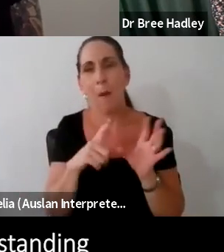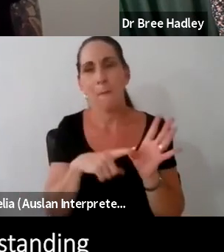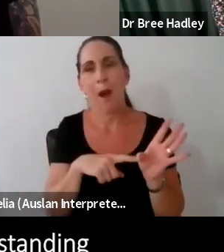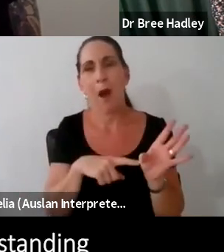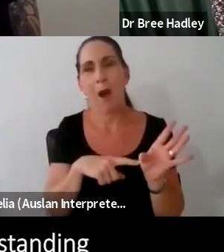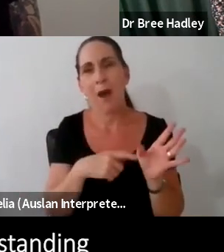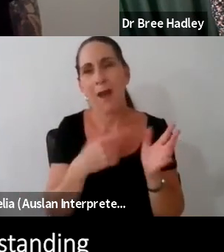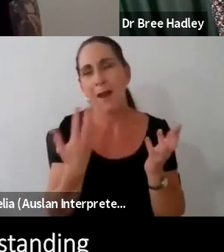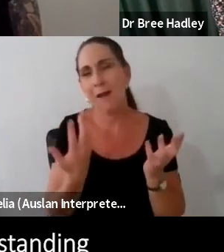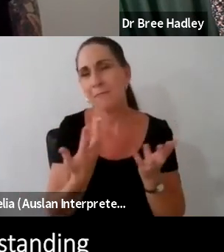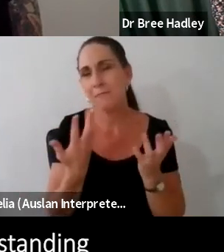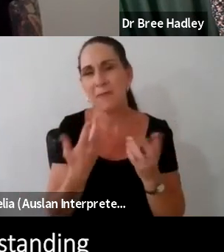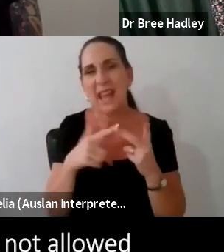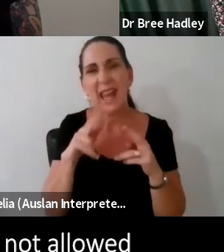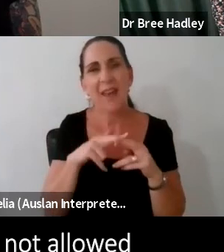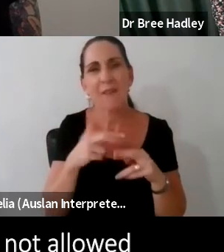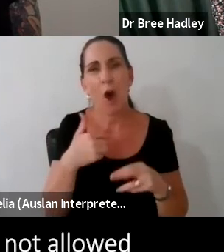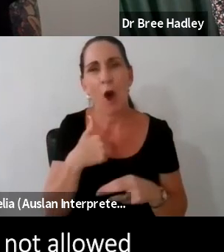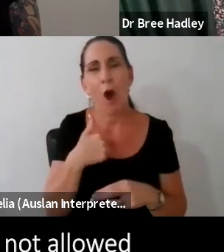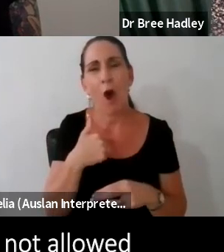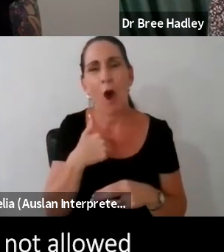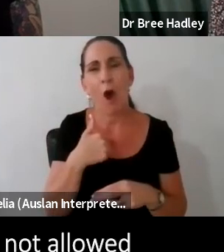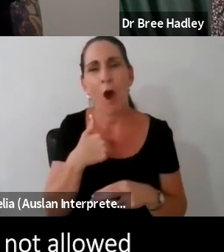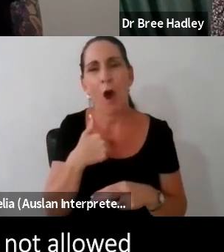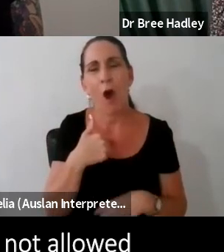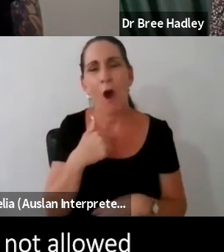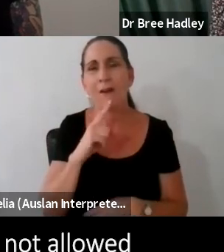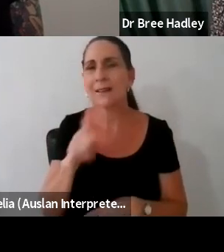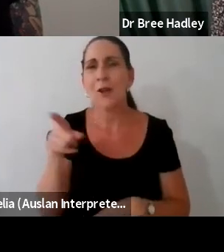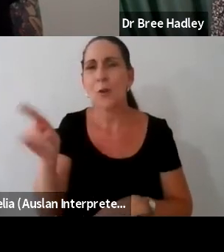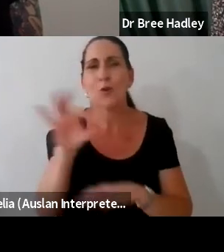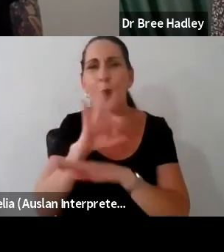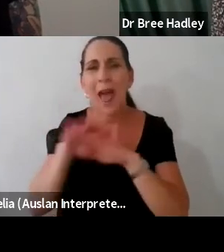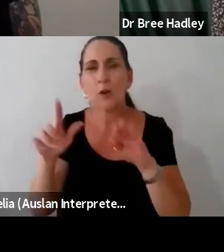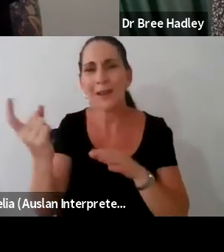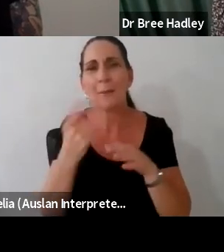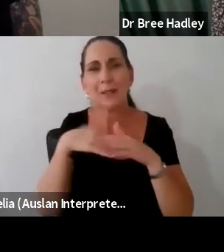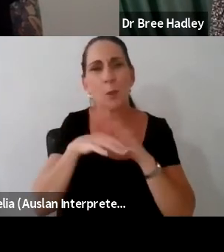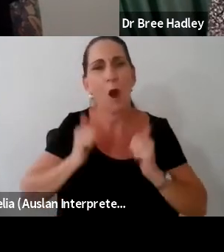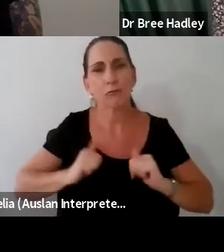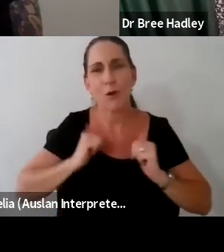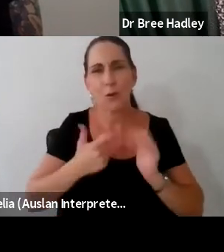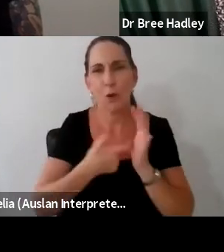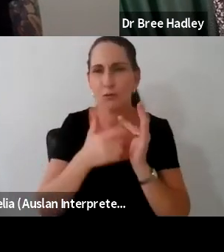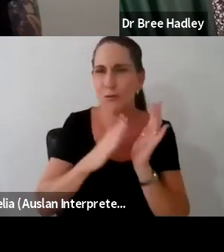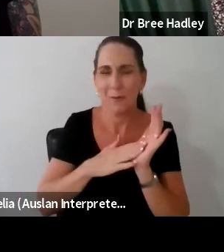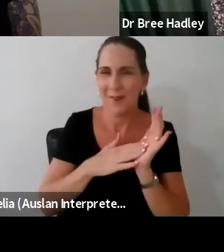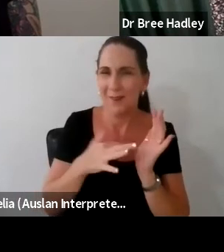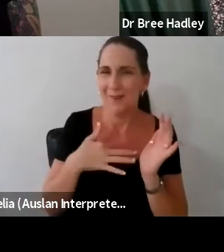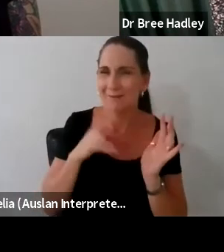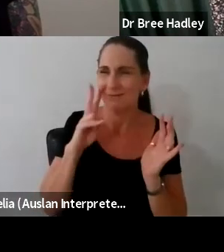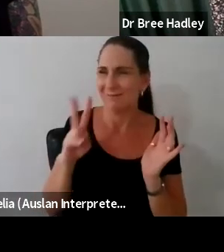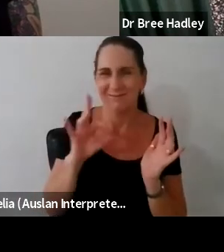by me not saying you're not allowed to come into a rehearsal room. Like, that just doesn't make sense to me, and